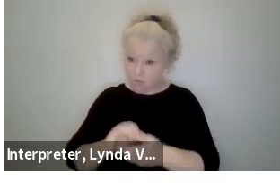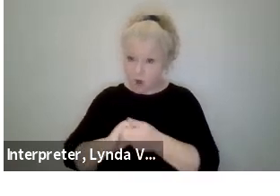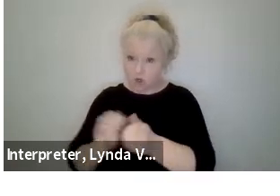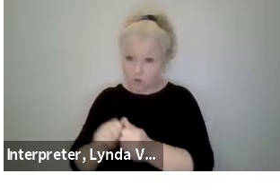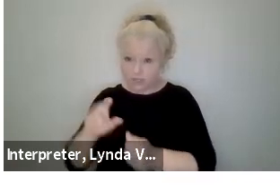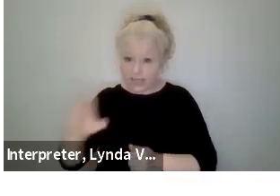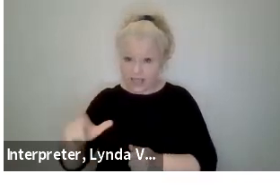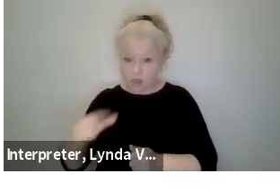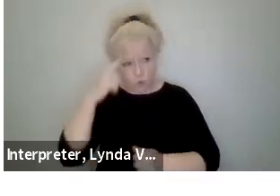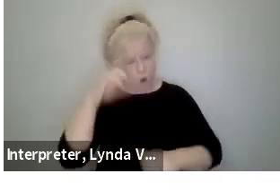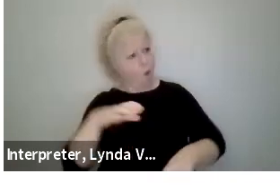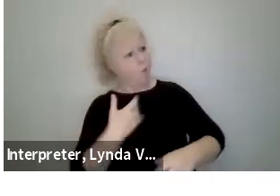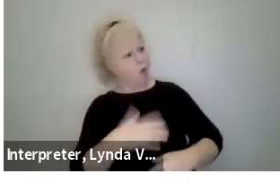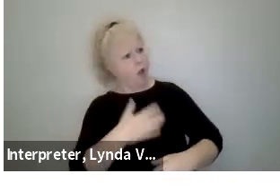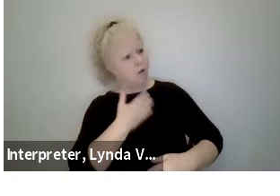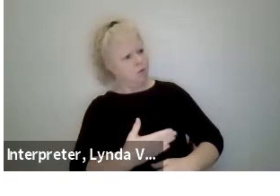program?